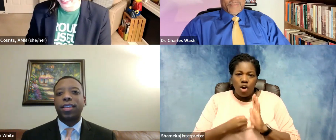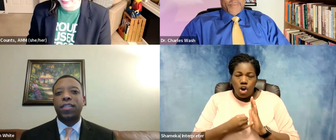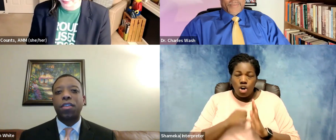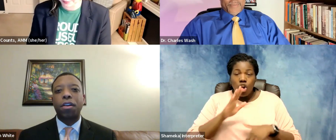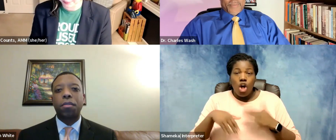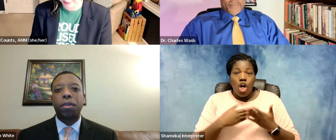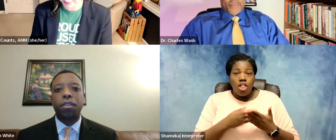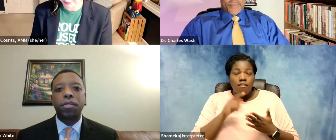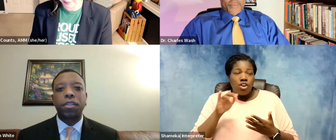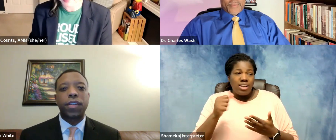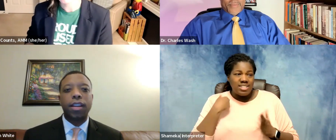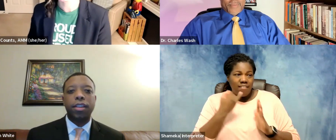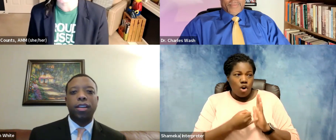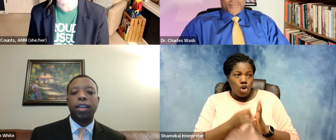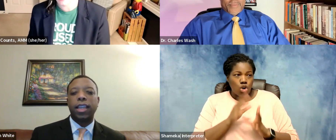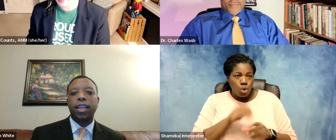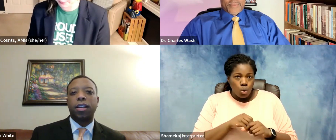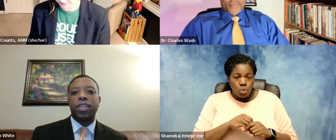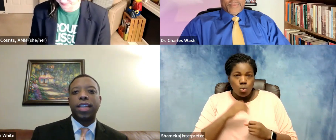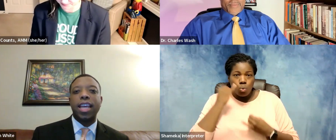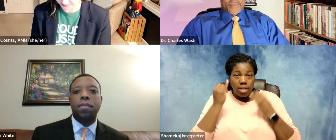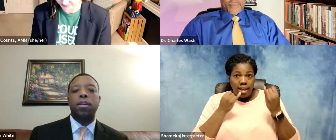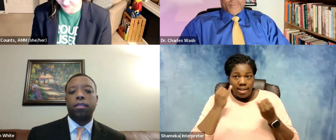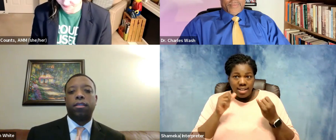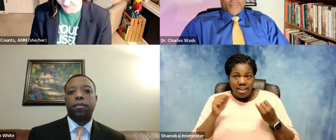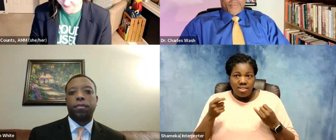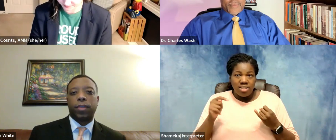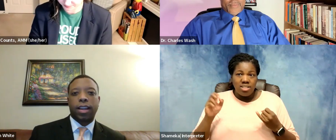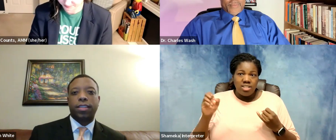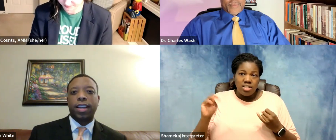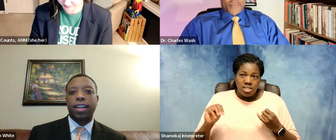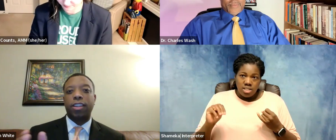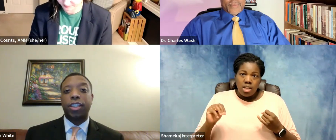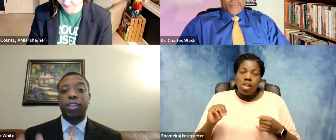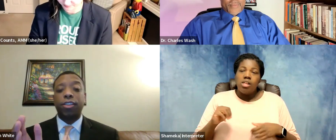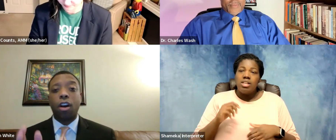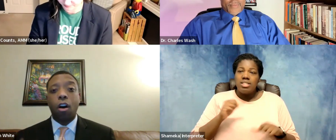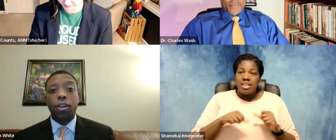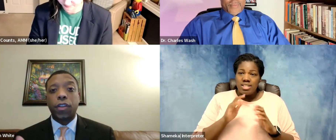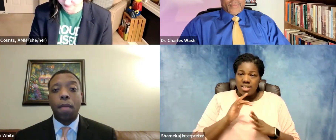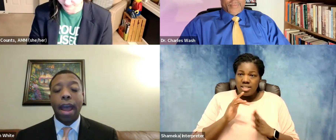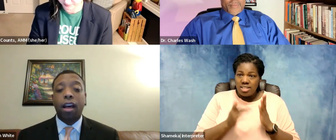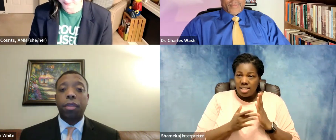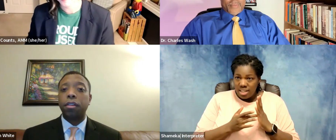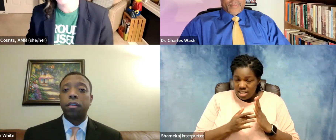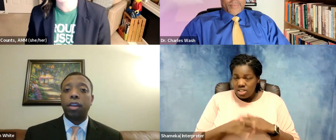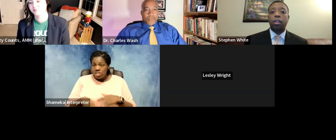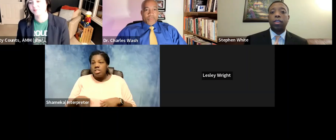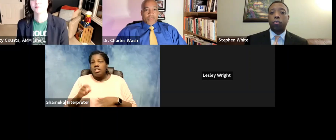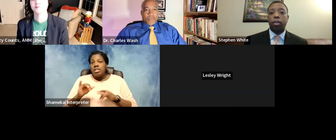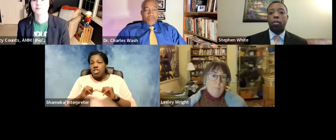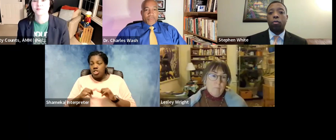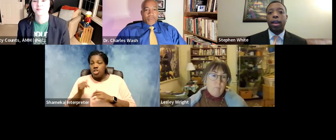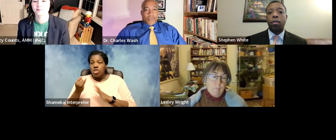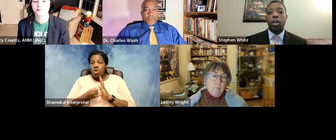our kits has an art component. So this idea of STEAM, science, technology, engineering, arts, and math, you know,